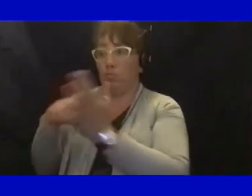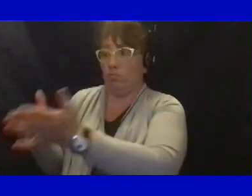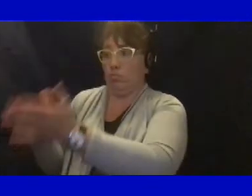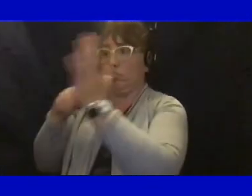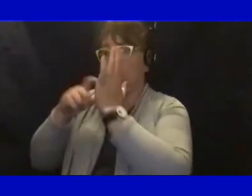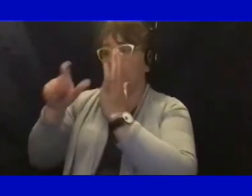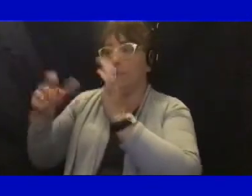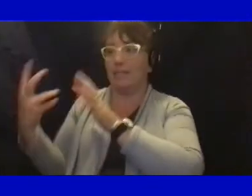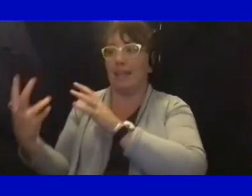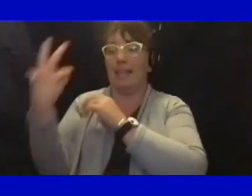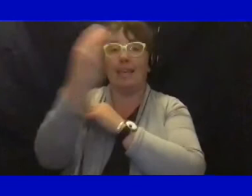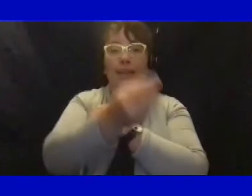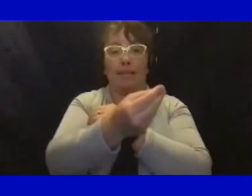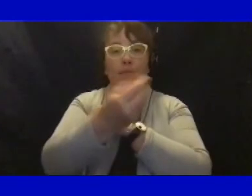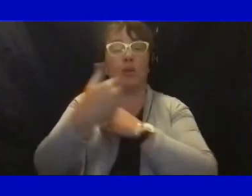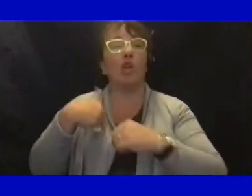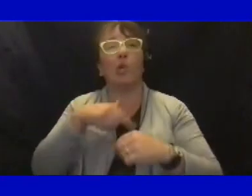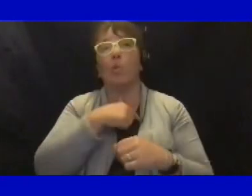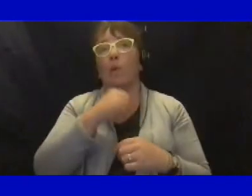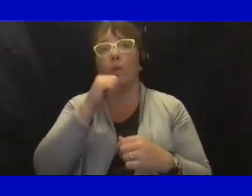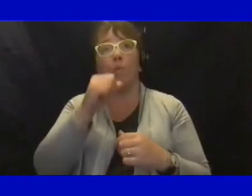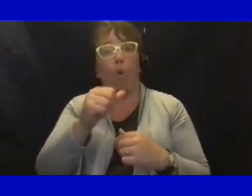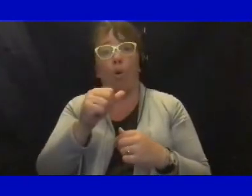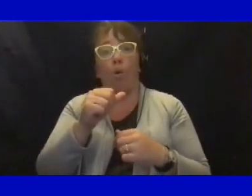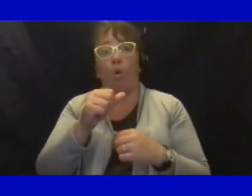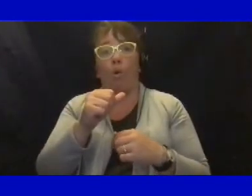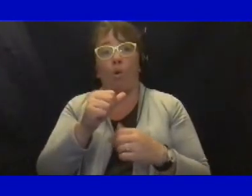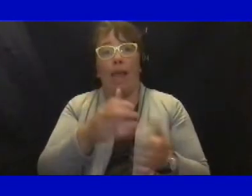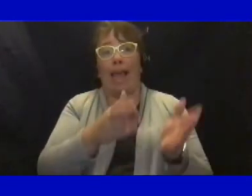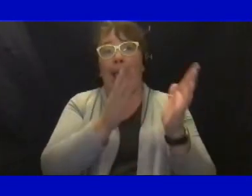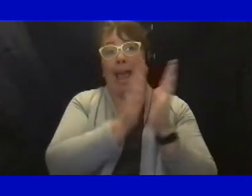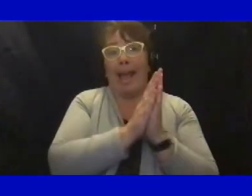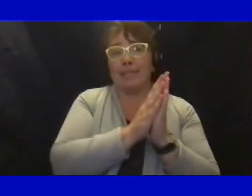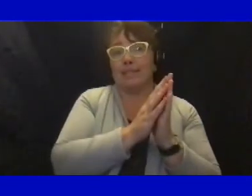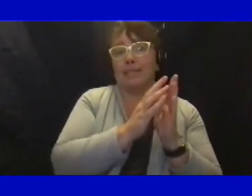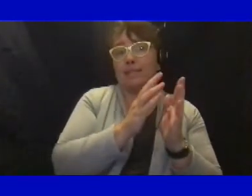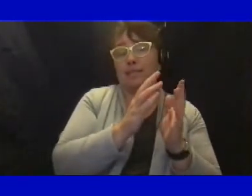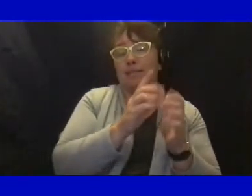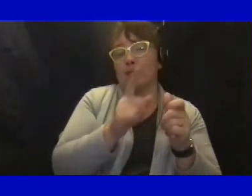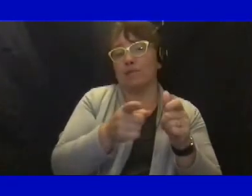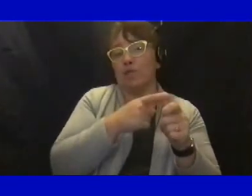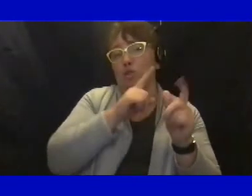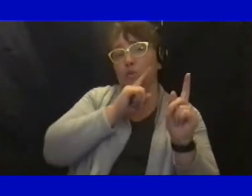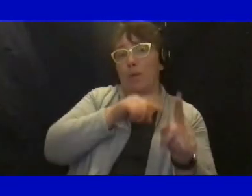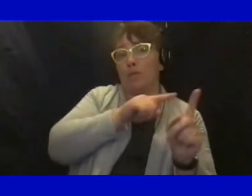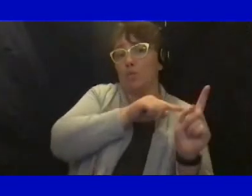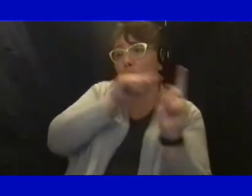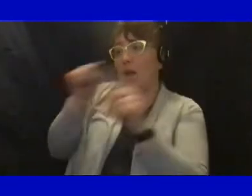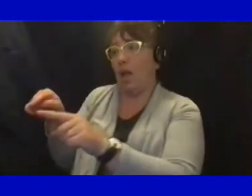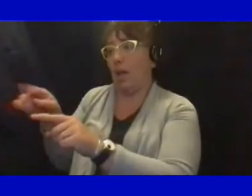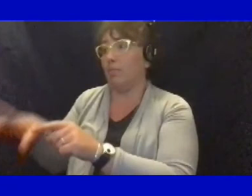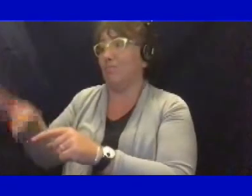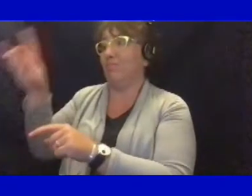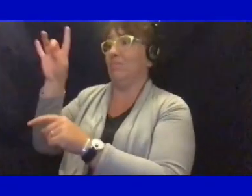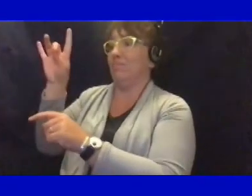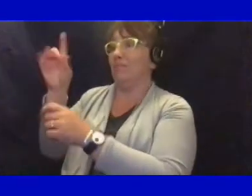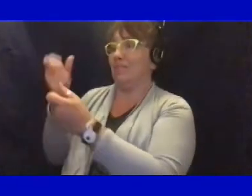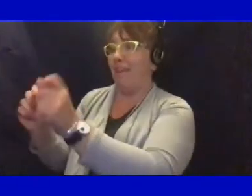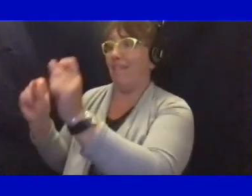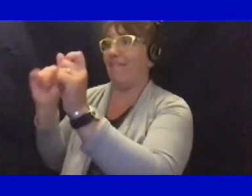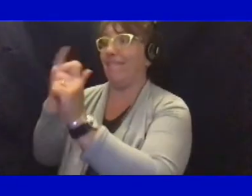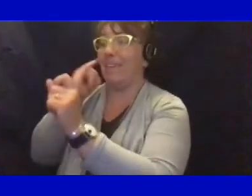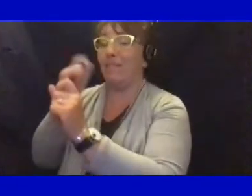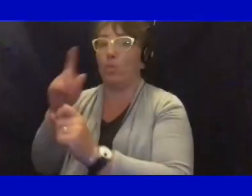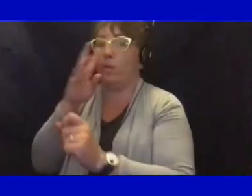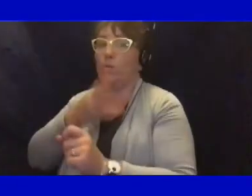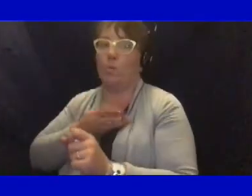put rescuers in danger unnecessarily. So that evacuation order is allowing you to get to safety